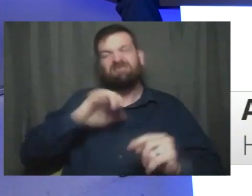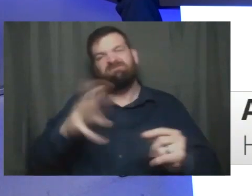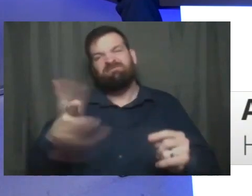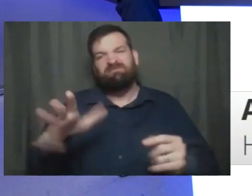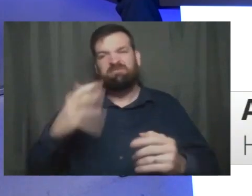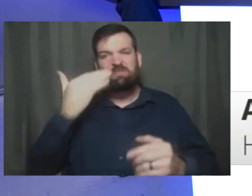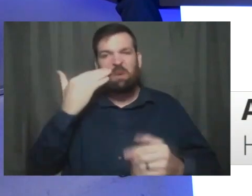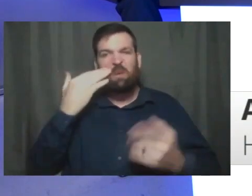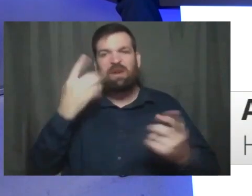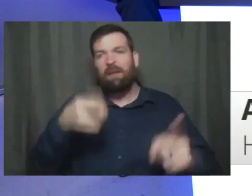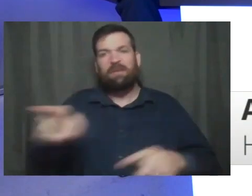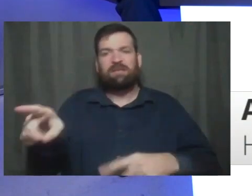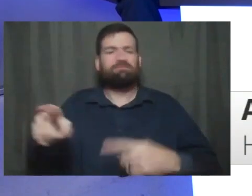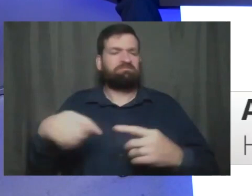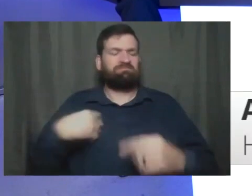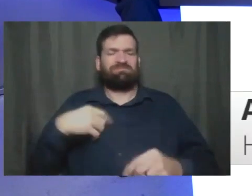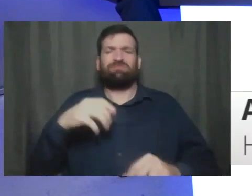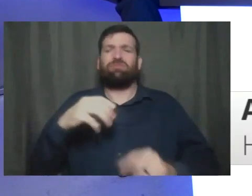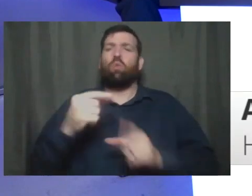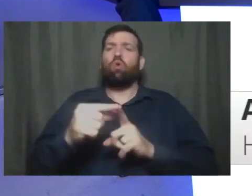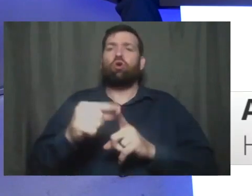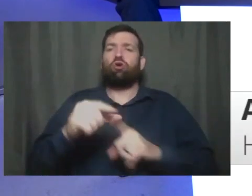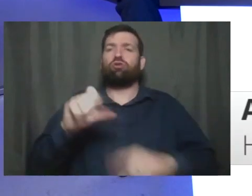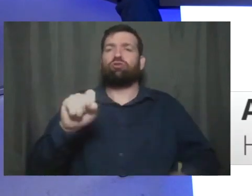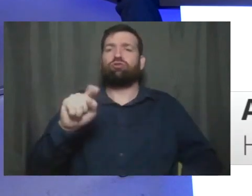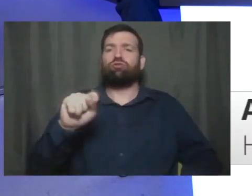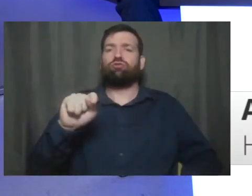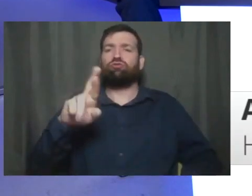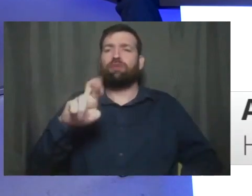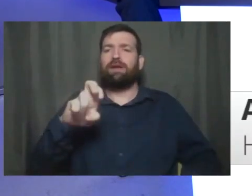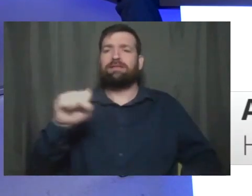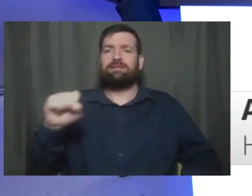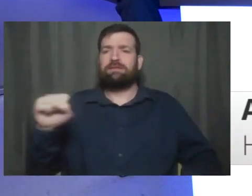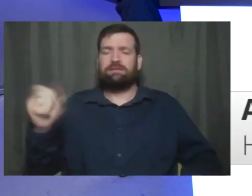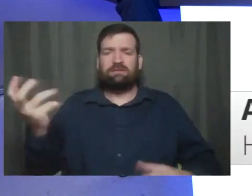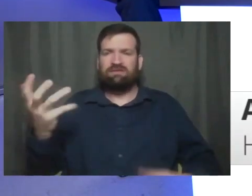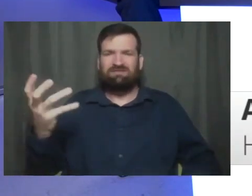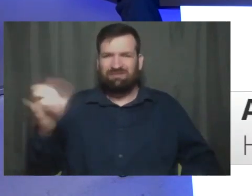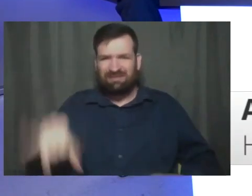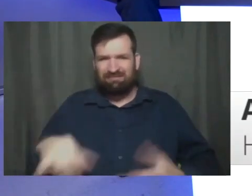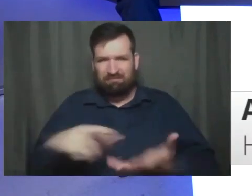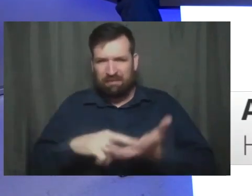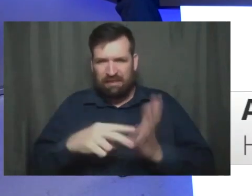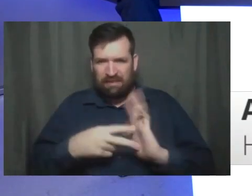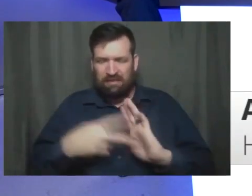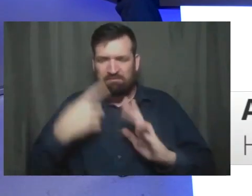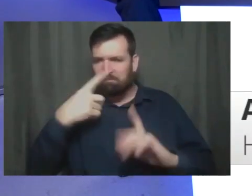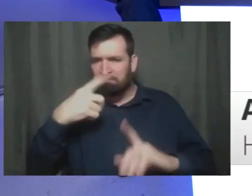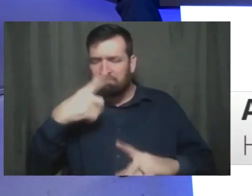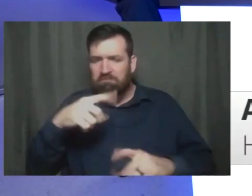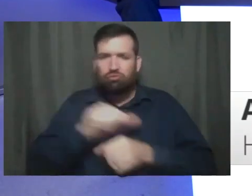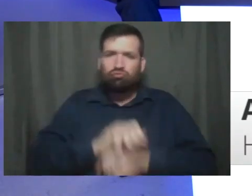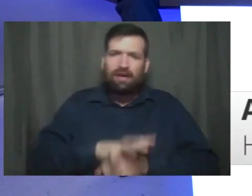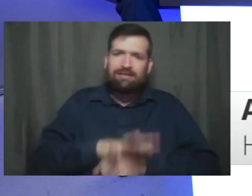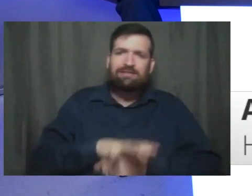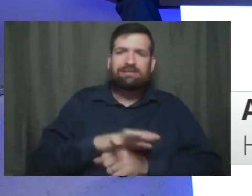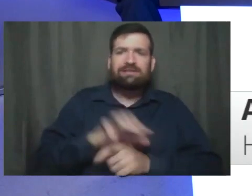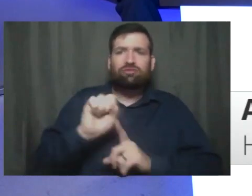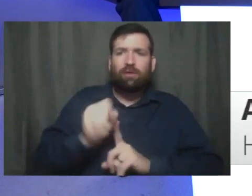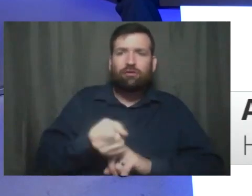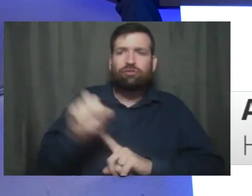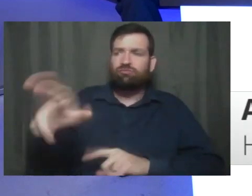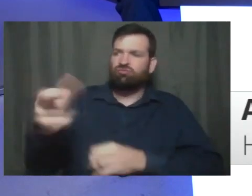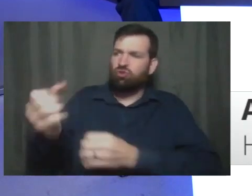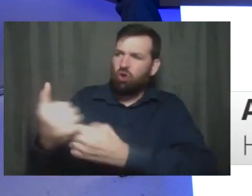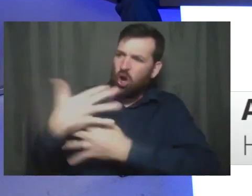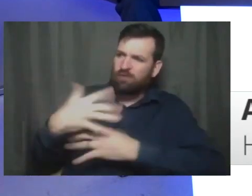for us. We throw that word around. I feel so stressed. This is so stressful. This is a stressful situation, or you're stressing me out. What does it